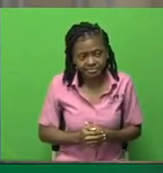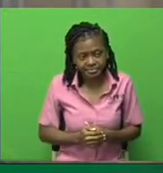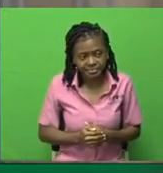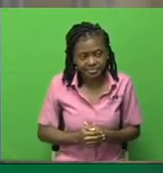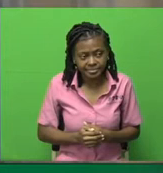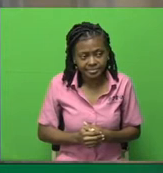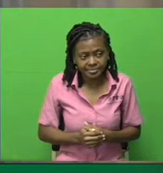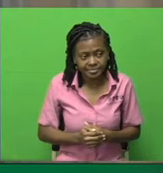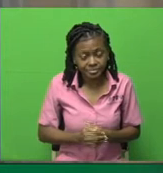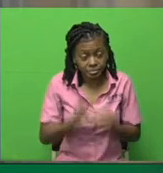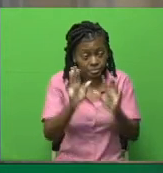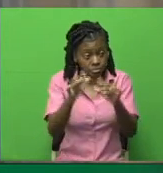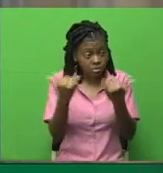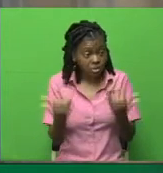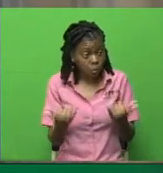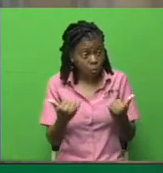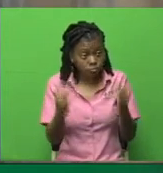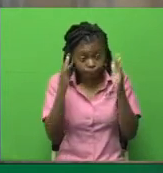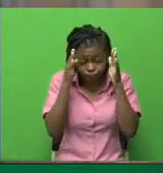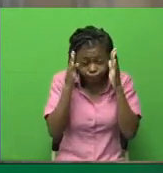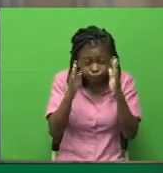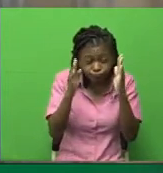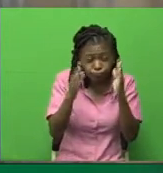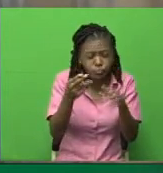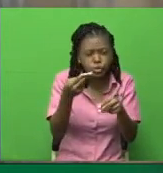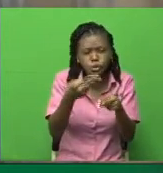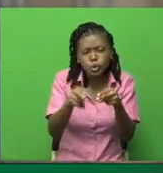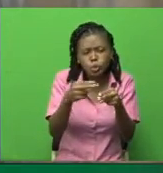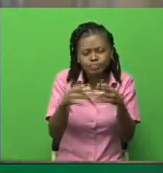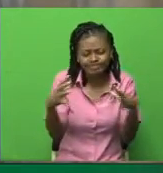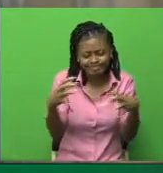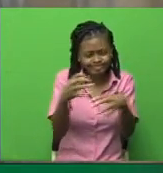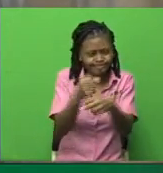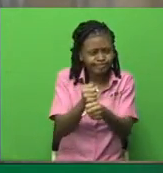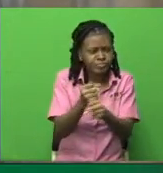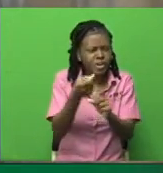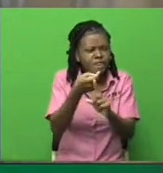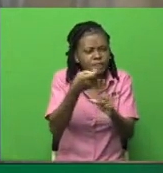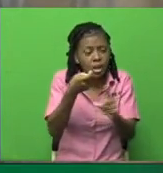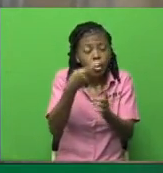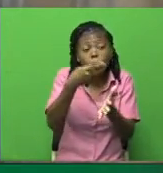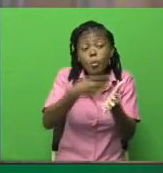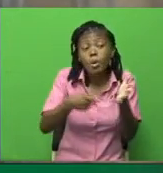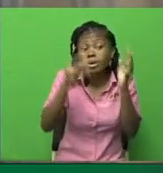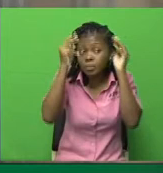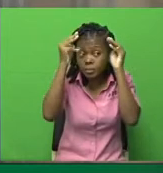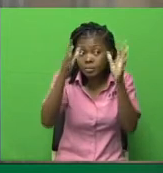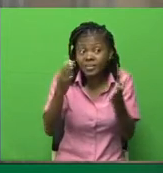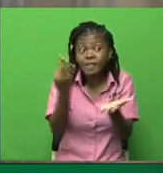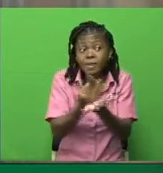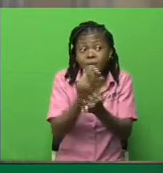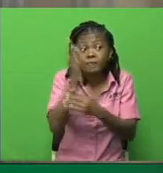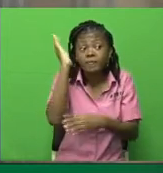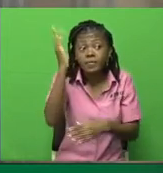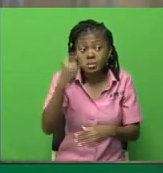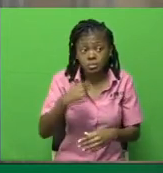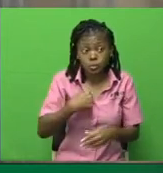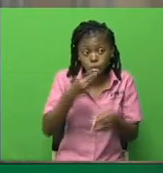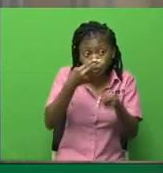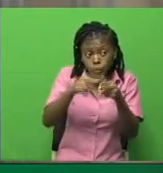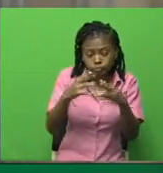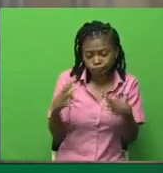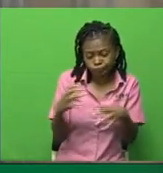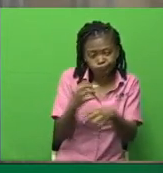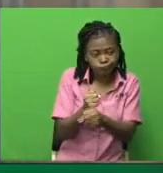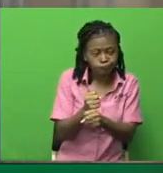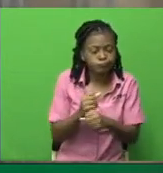I turn now to a brief overview of The Minister's presentation Madam speaker I will speak at large and in the